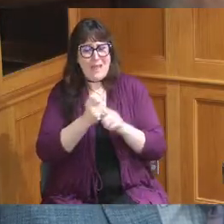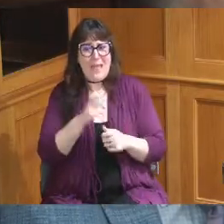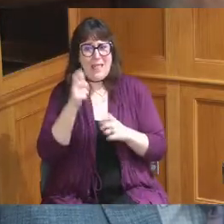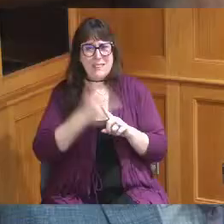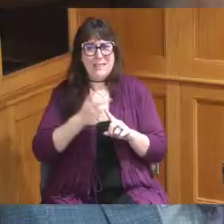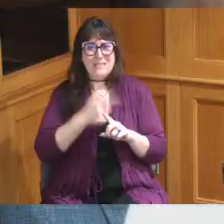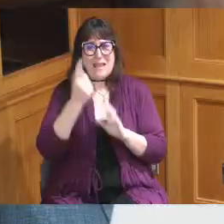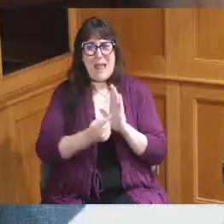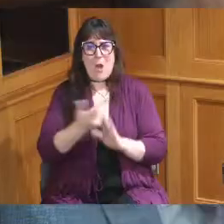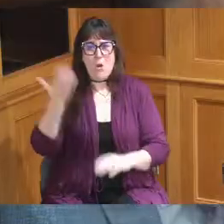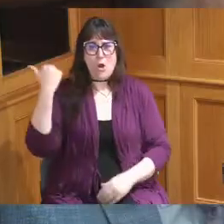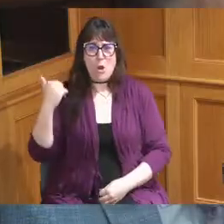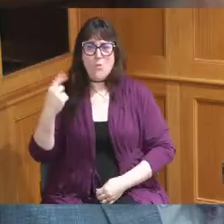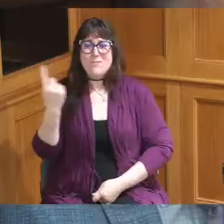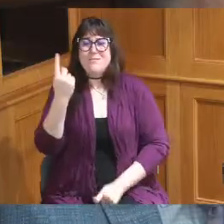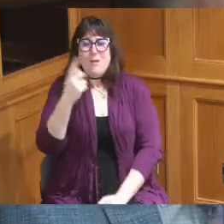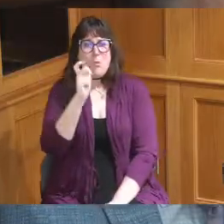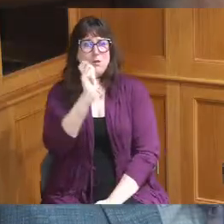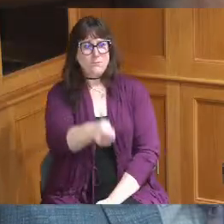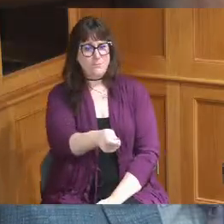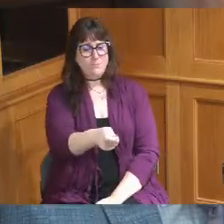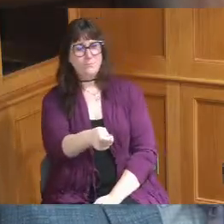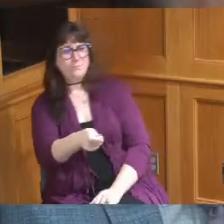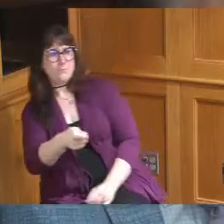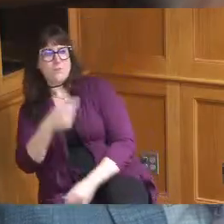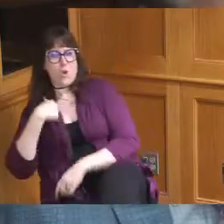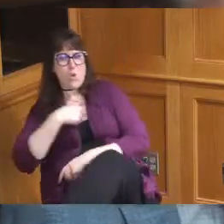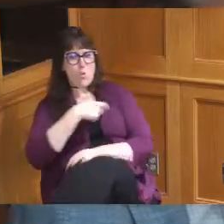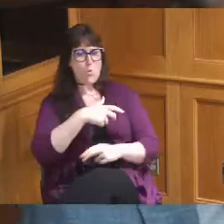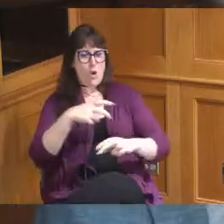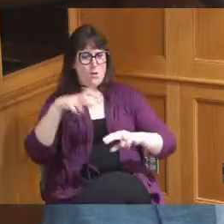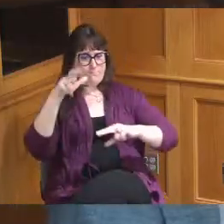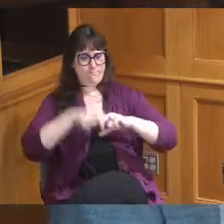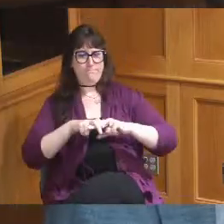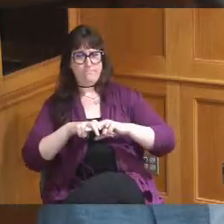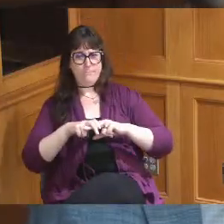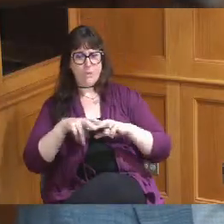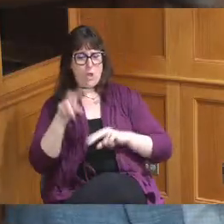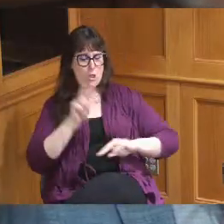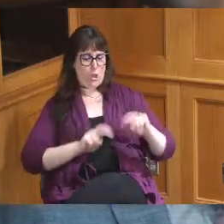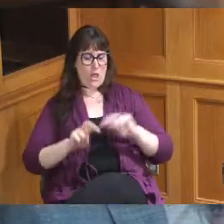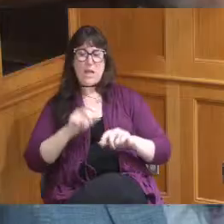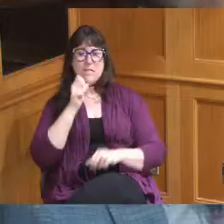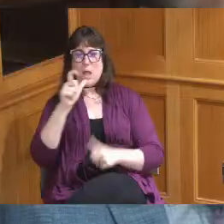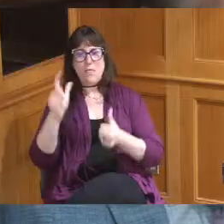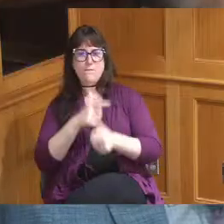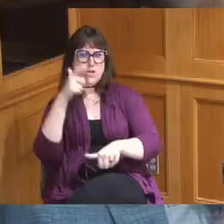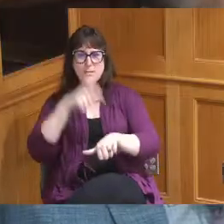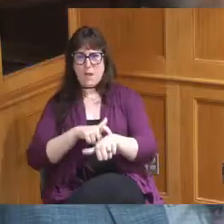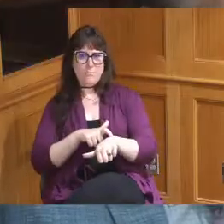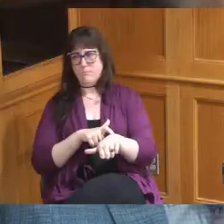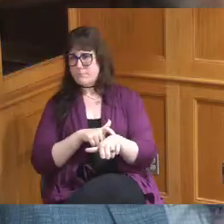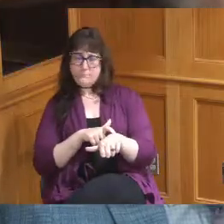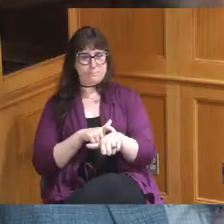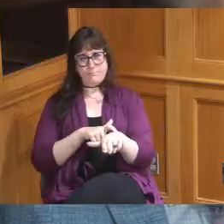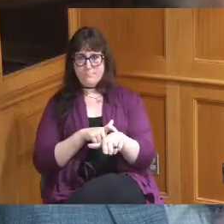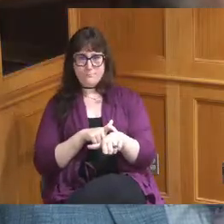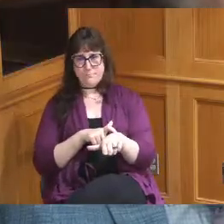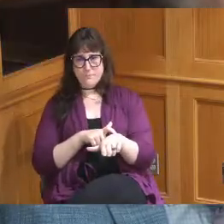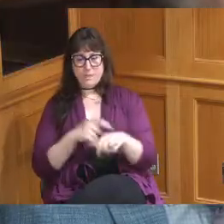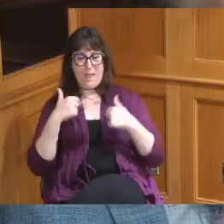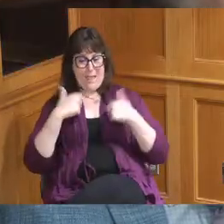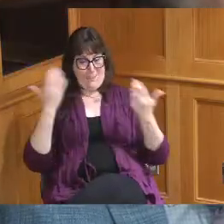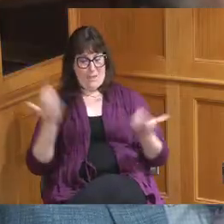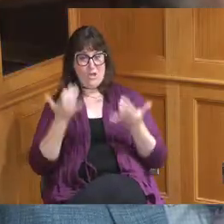hour ago? Somebody handed it to them. While we sitting here looking at it, this ain't the first time. What I'm here today to talk